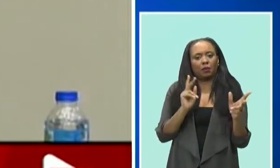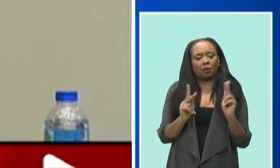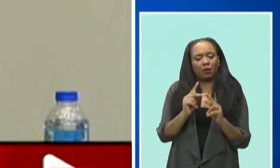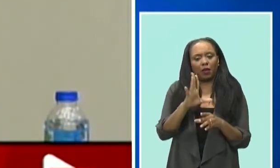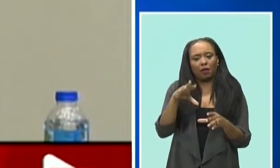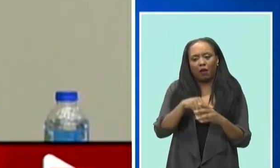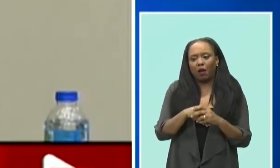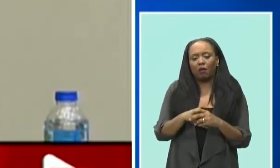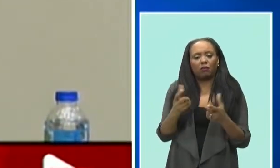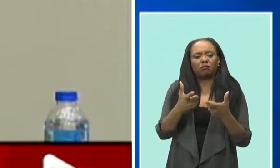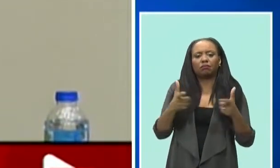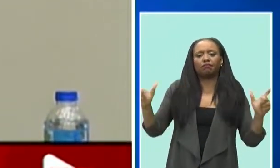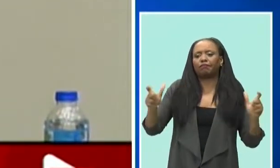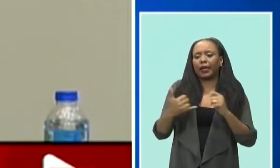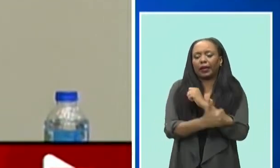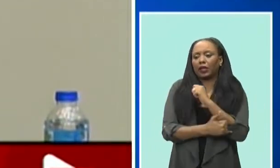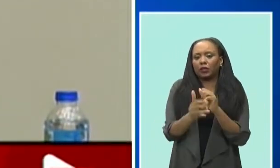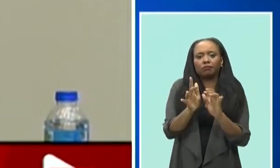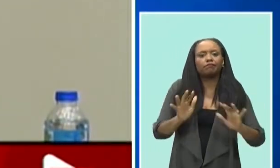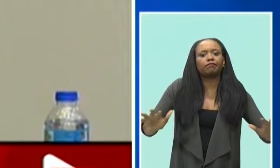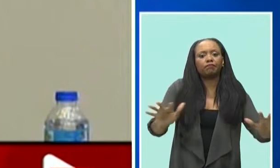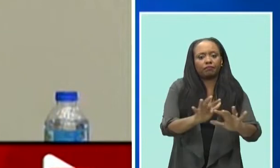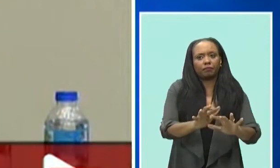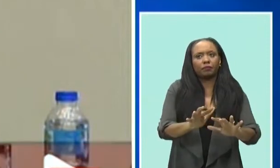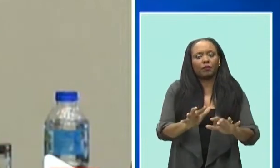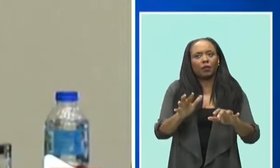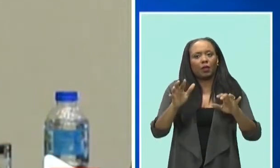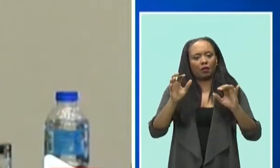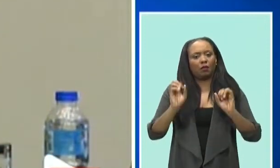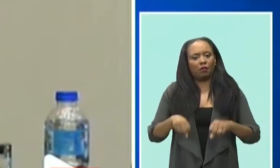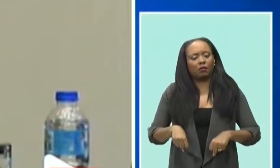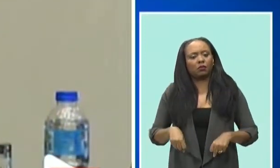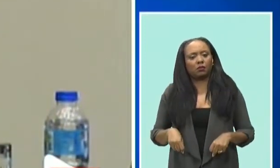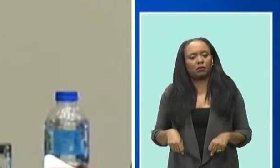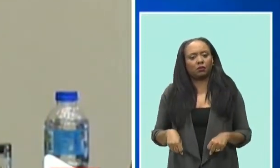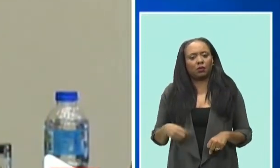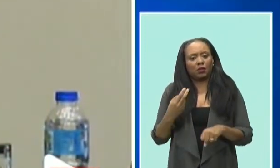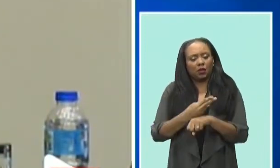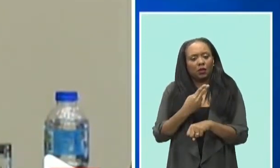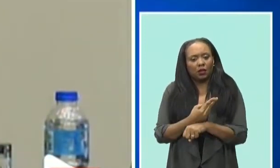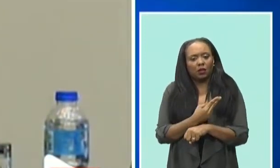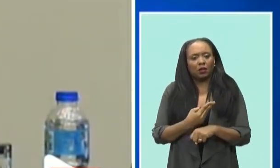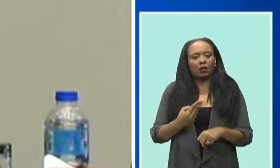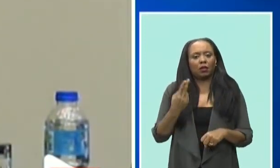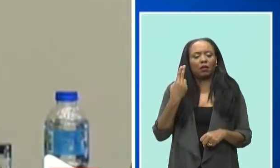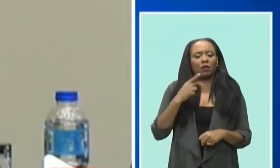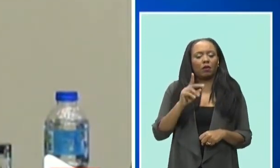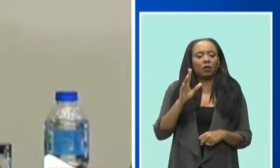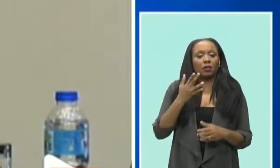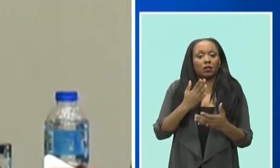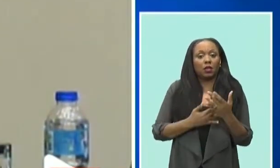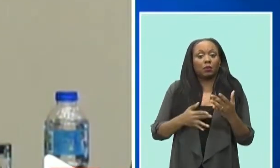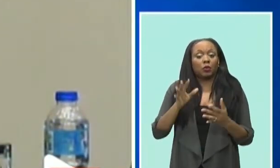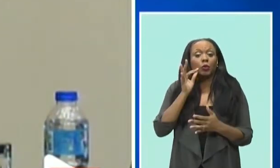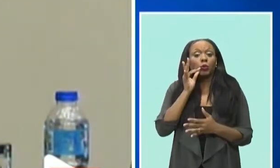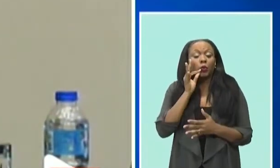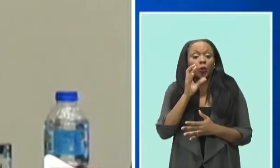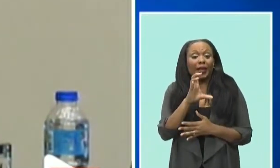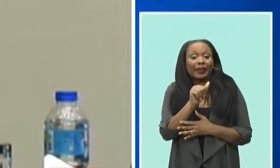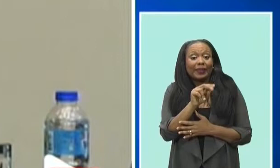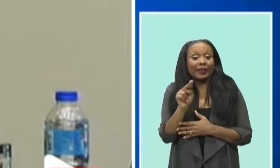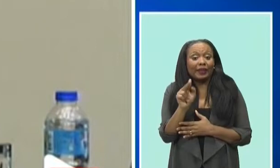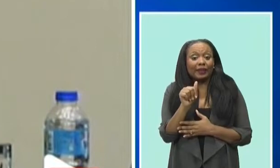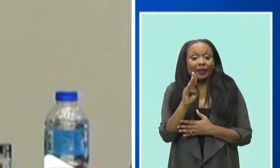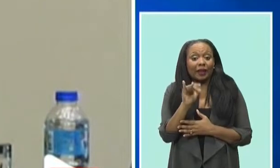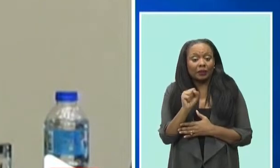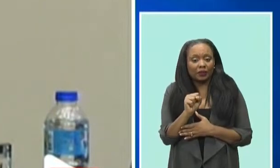within the larger continent in terms of how you can import, export, and so forth for CBD products and non-psychoactive cannabis products. From the